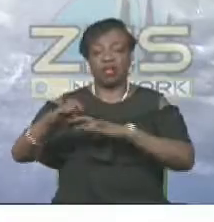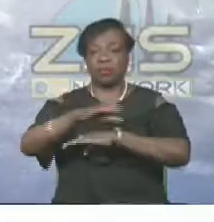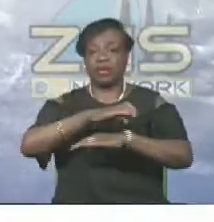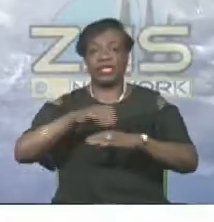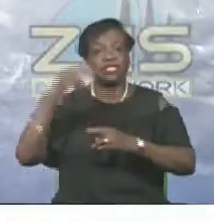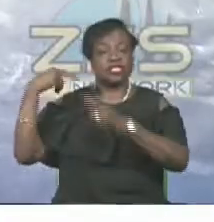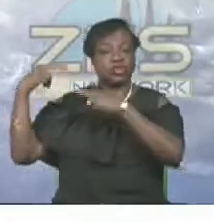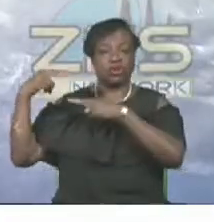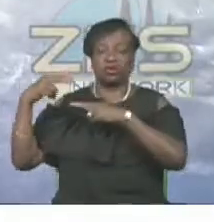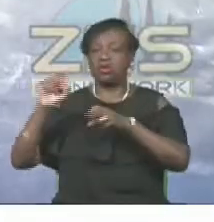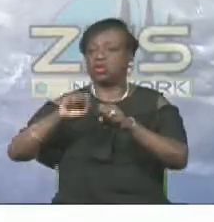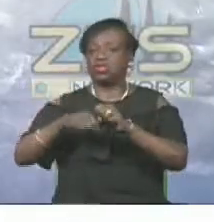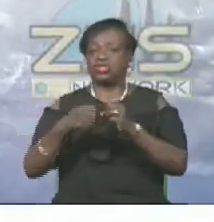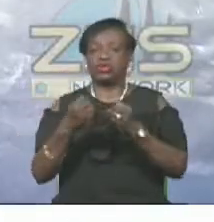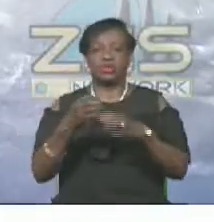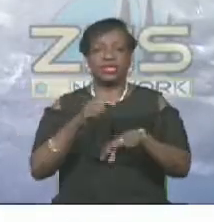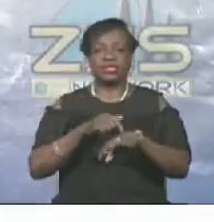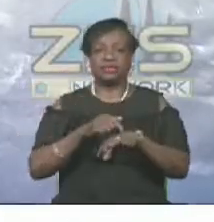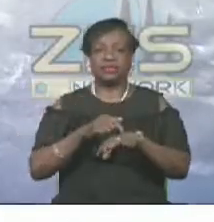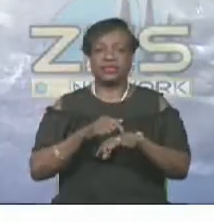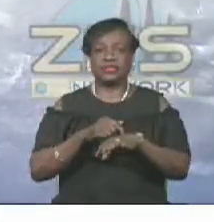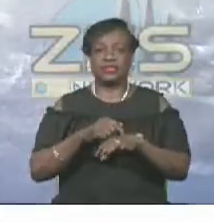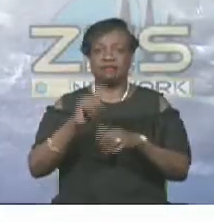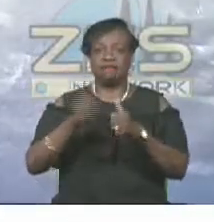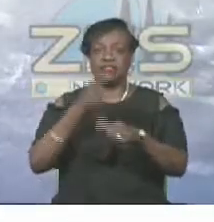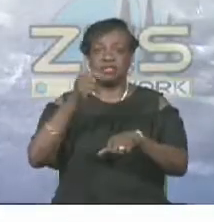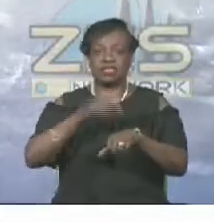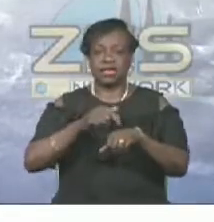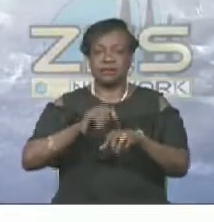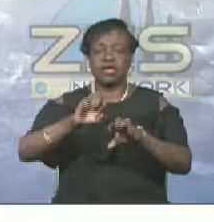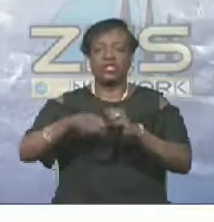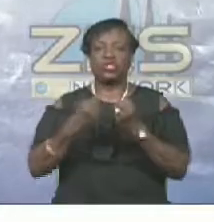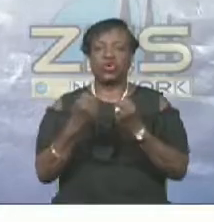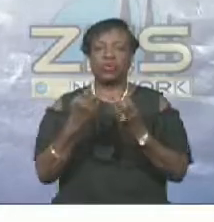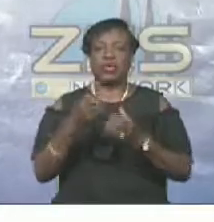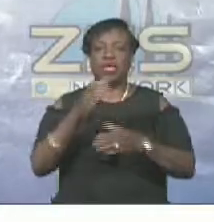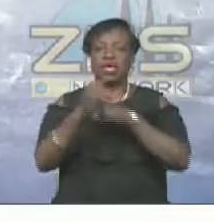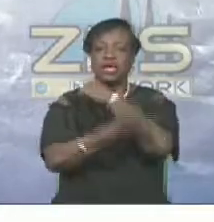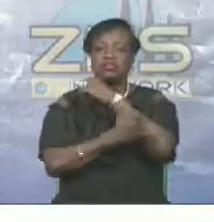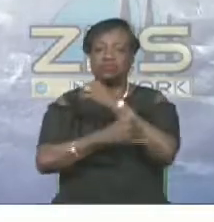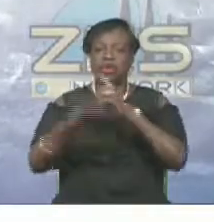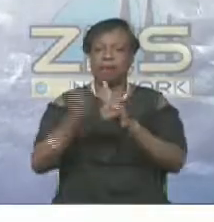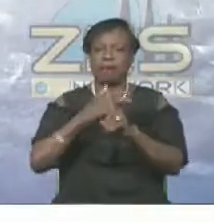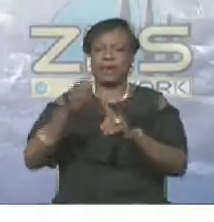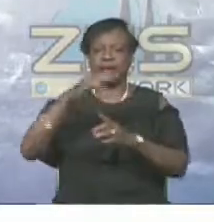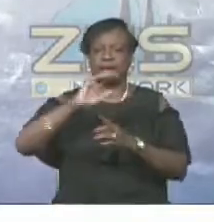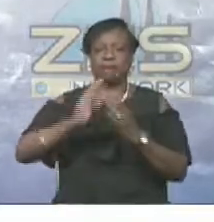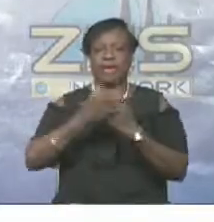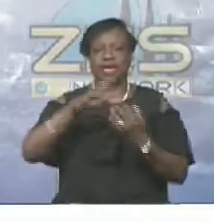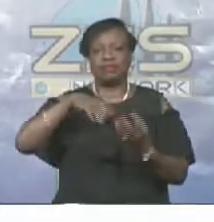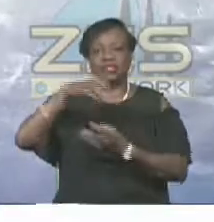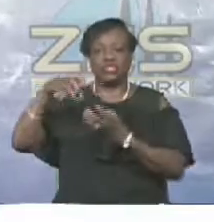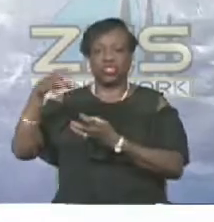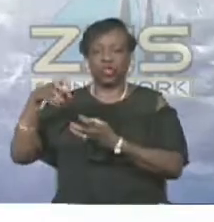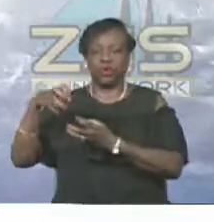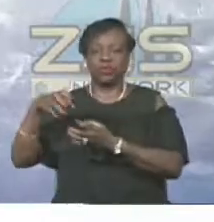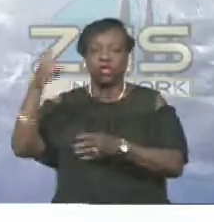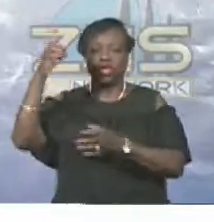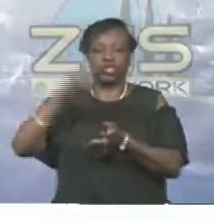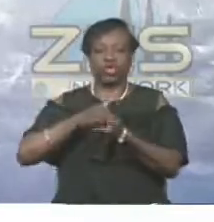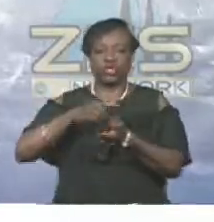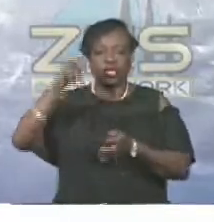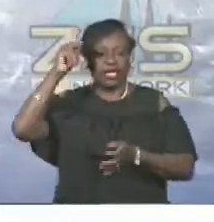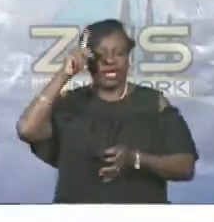first time so many countries have been battered in the region by a single storm. The visit by Caricom Chairman and Prime Minister of Grenada, Dr. Keith